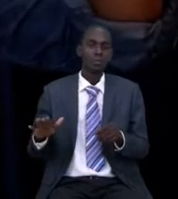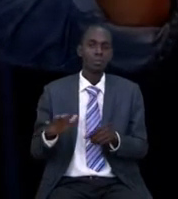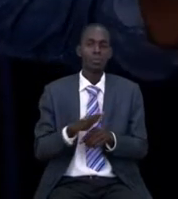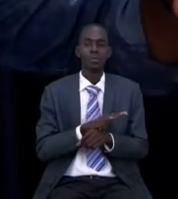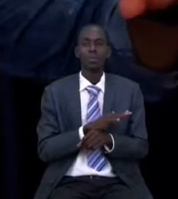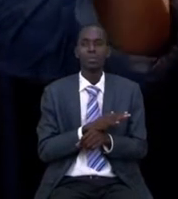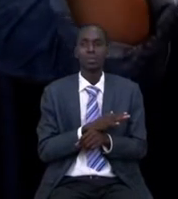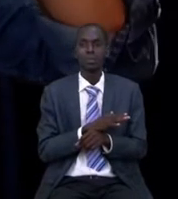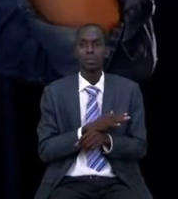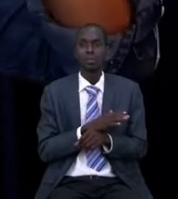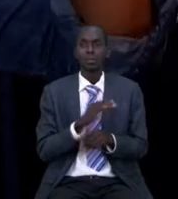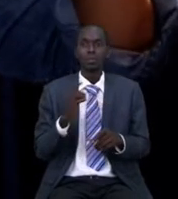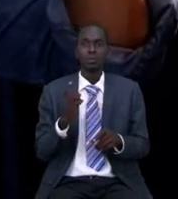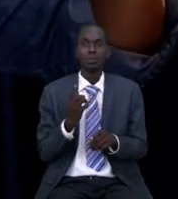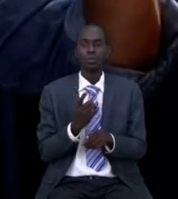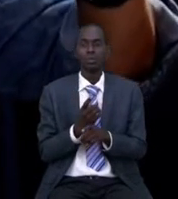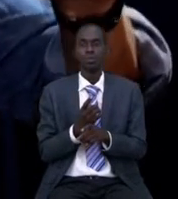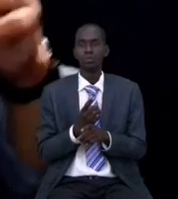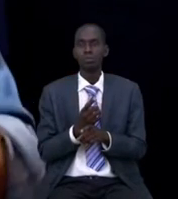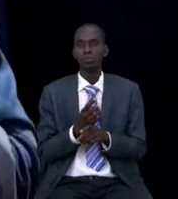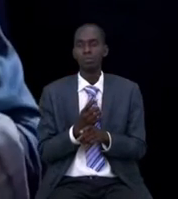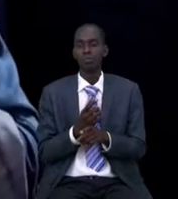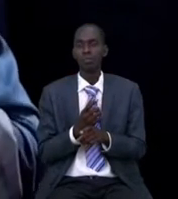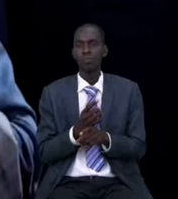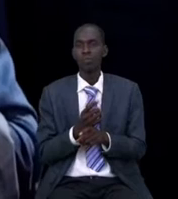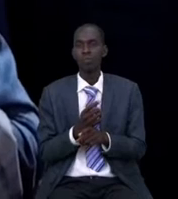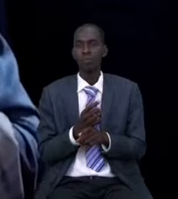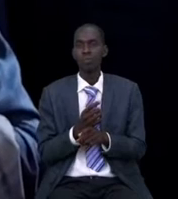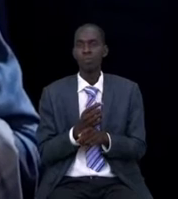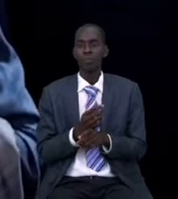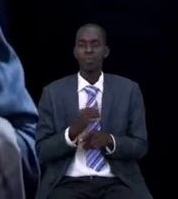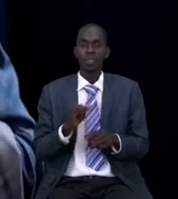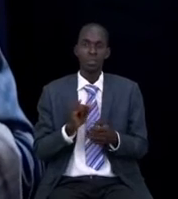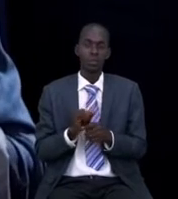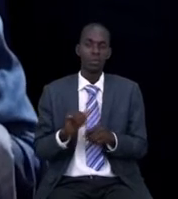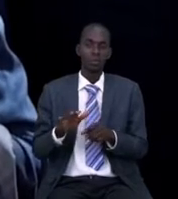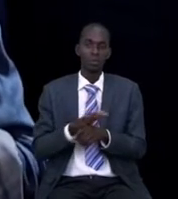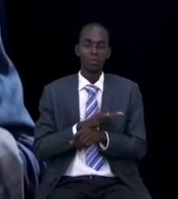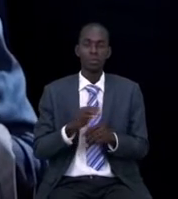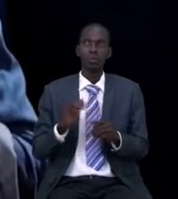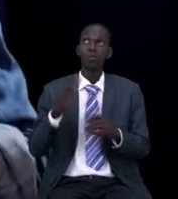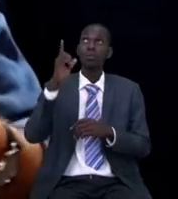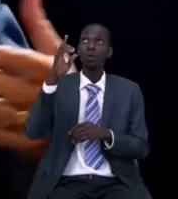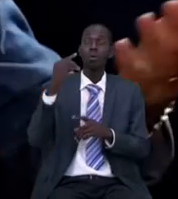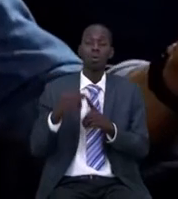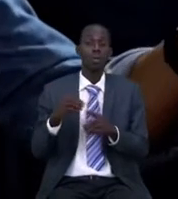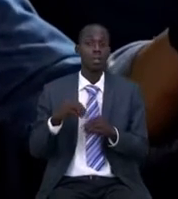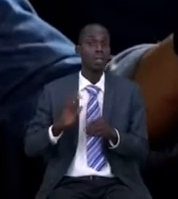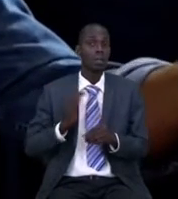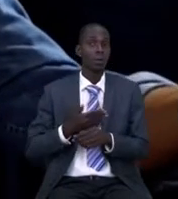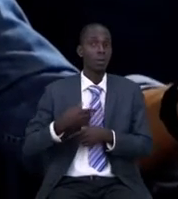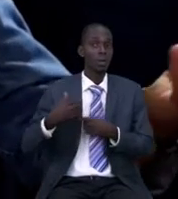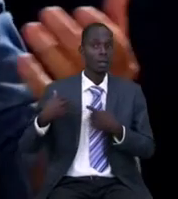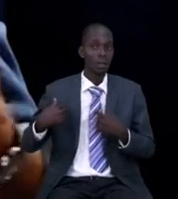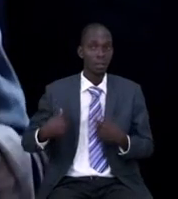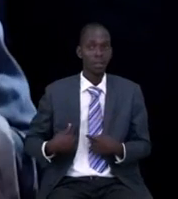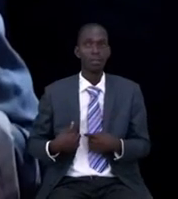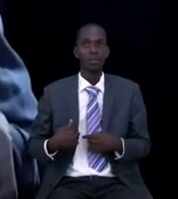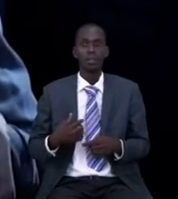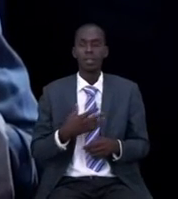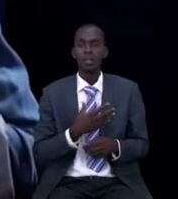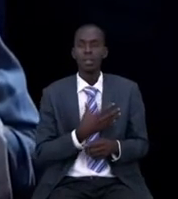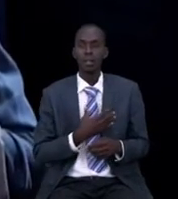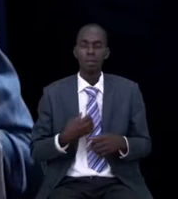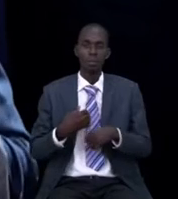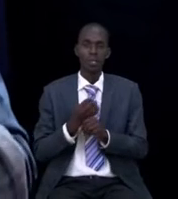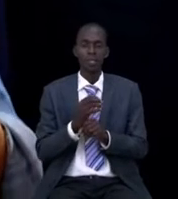God, the heart of God. We crowd out His voice in our hearts. So it's good. It's good for us to just say, God, I prepare my heart. I make